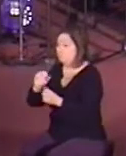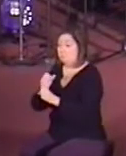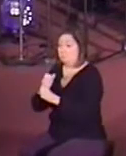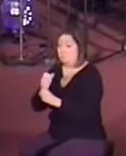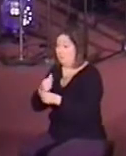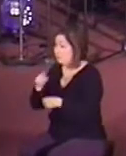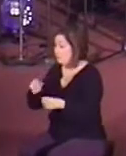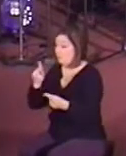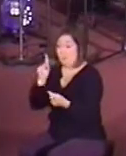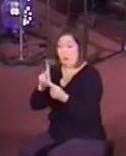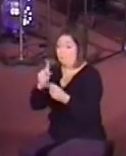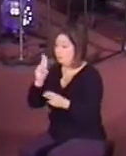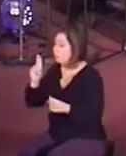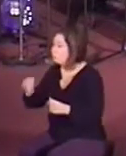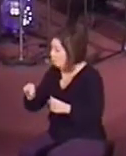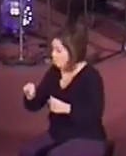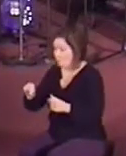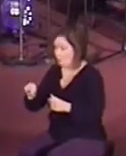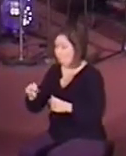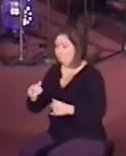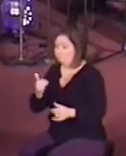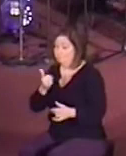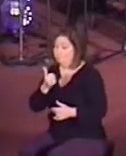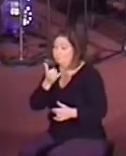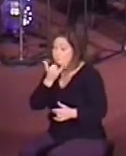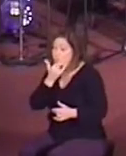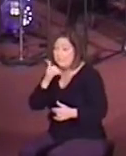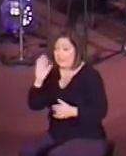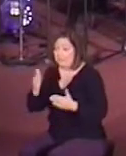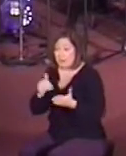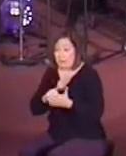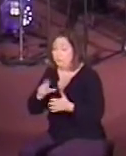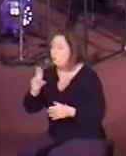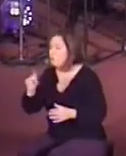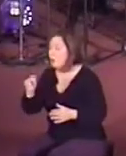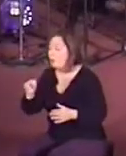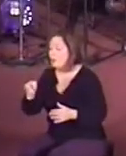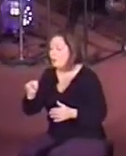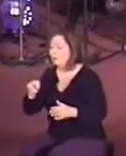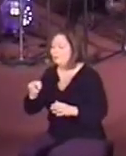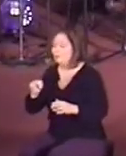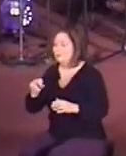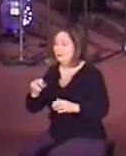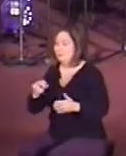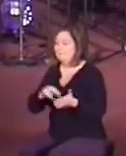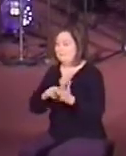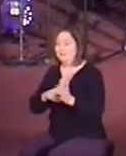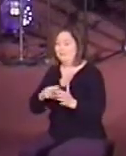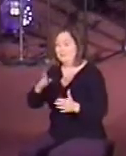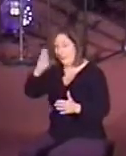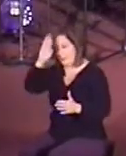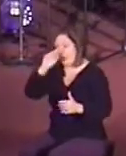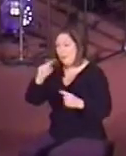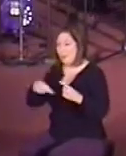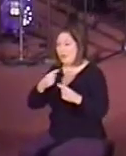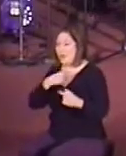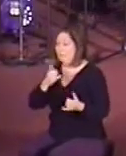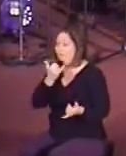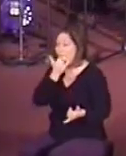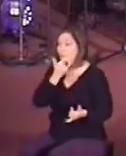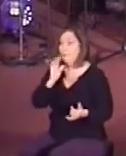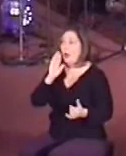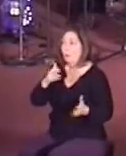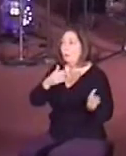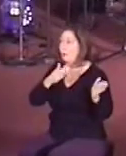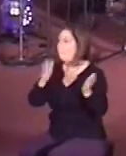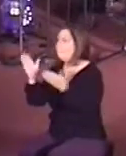not. Does it mean that you're never going to make a mistake? Absolutely not. But it's saying, God, when I mess up, I'm going to turn back to you. God,